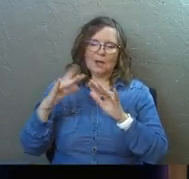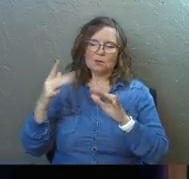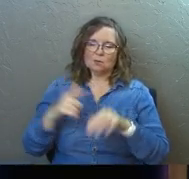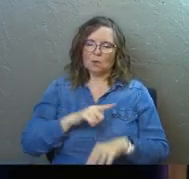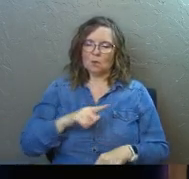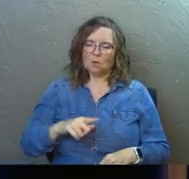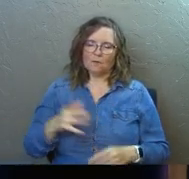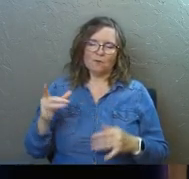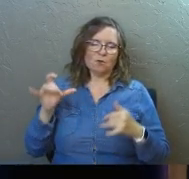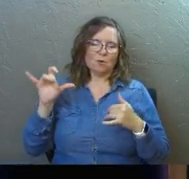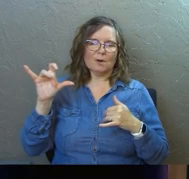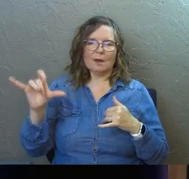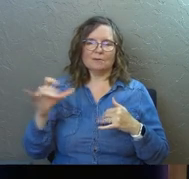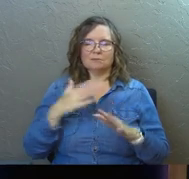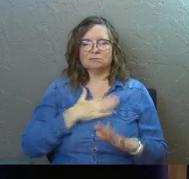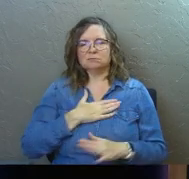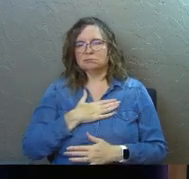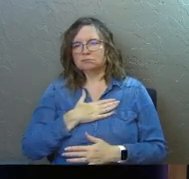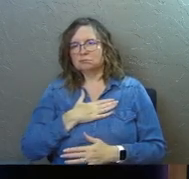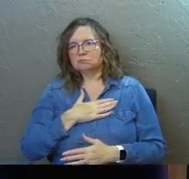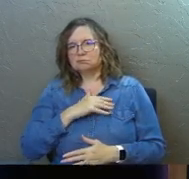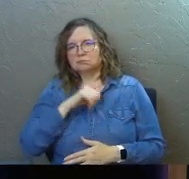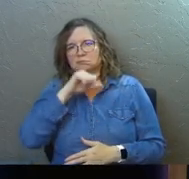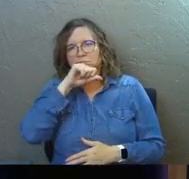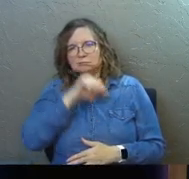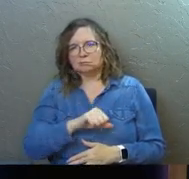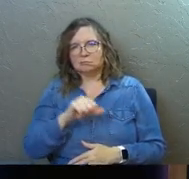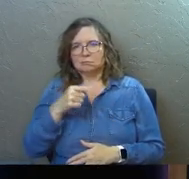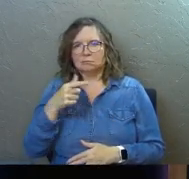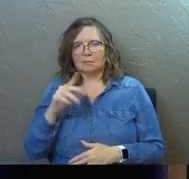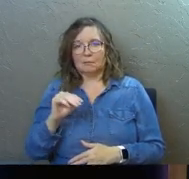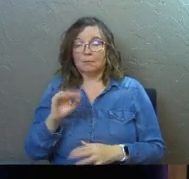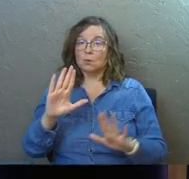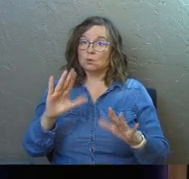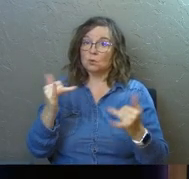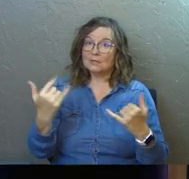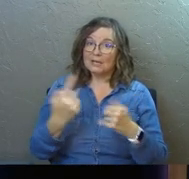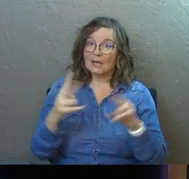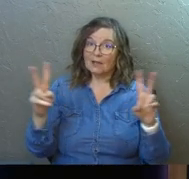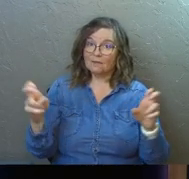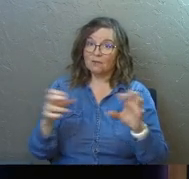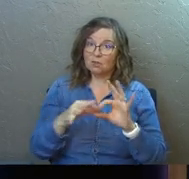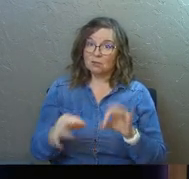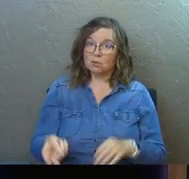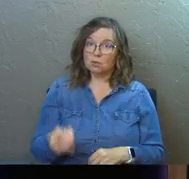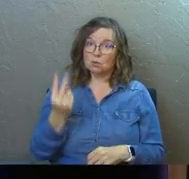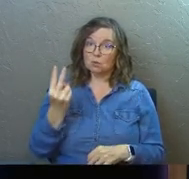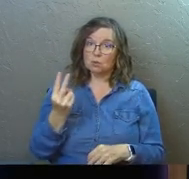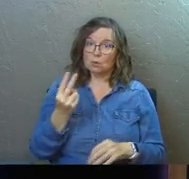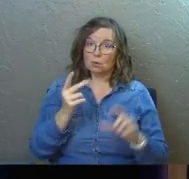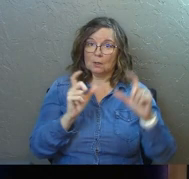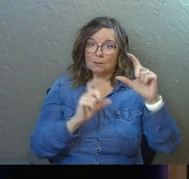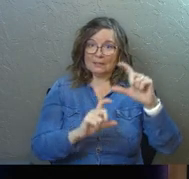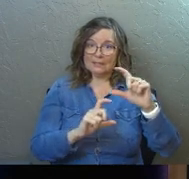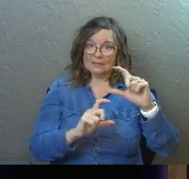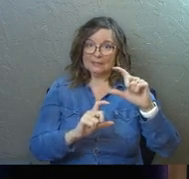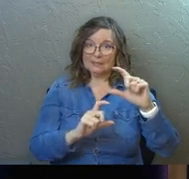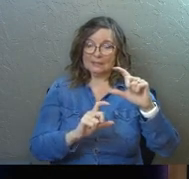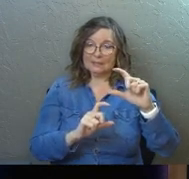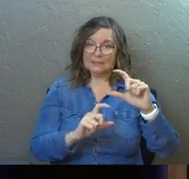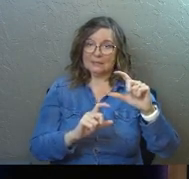I've so enjoyed this psalm. So today's verse, two pieces, the